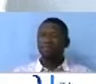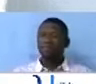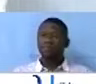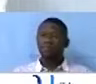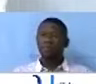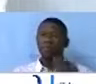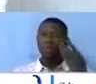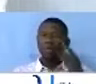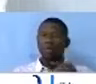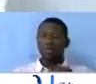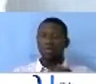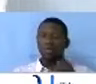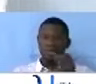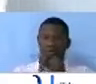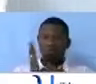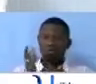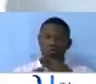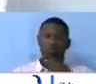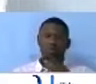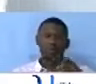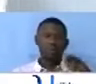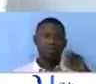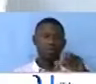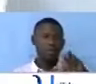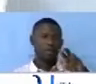when the issue of Marina came up,